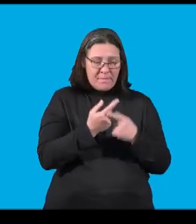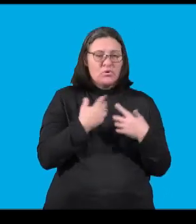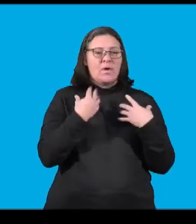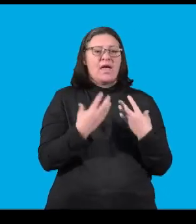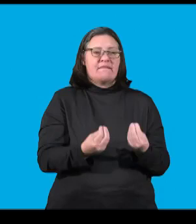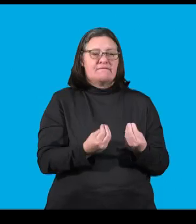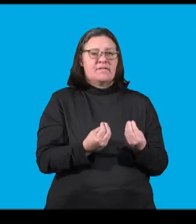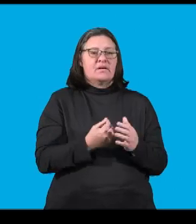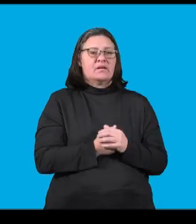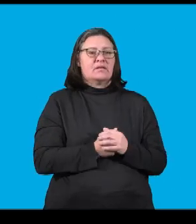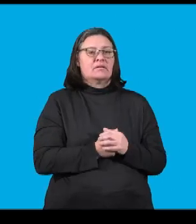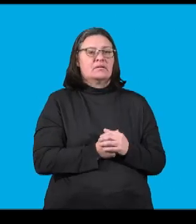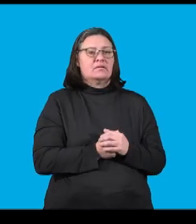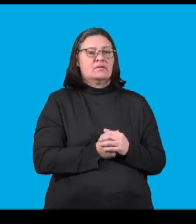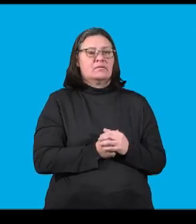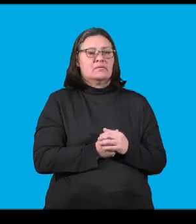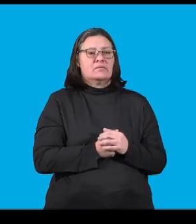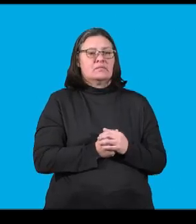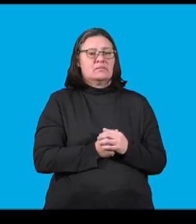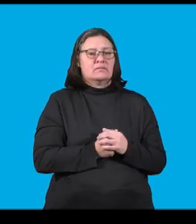we've got a parabola.